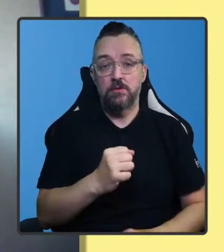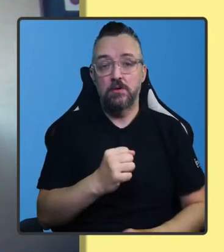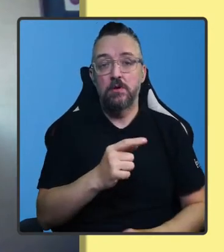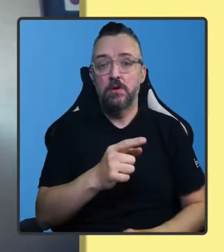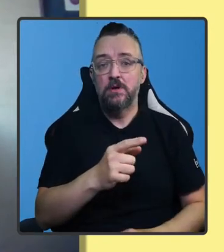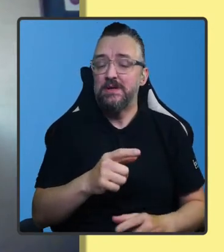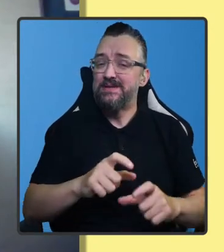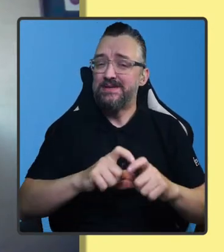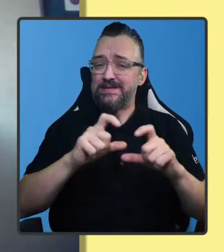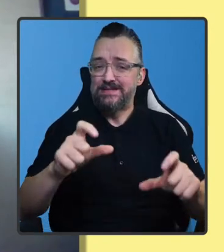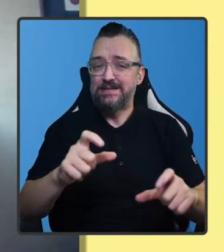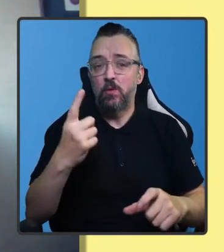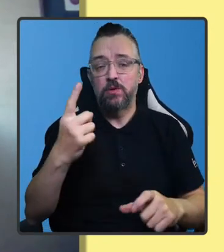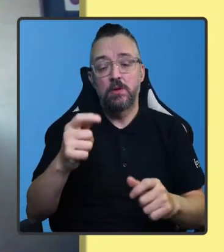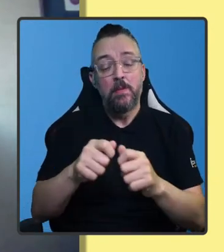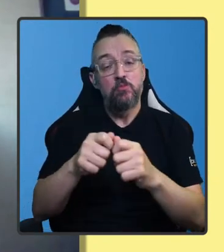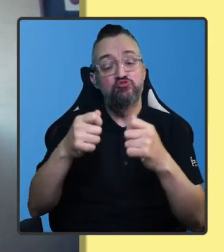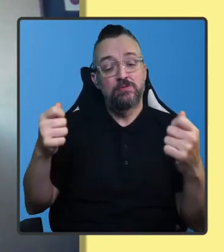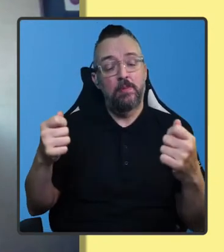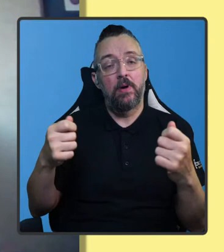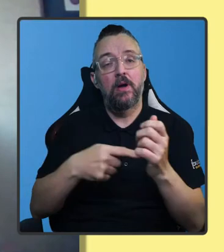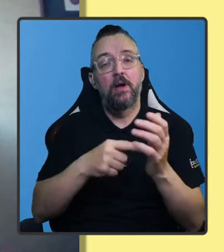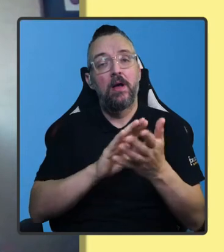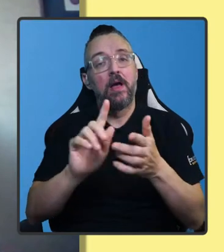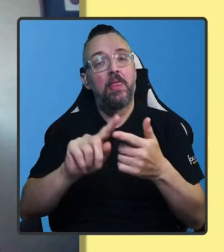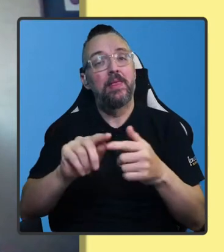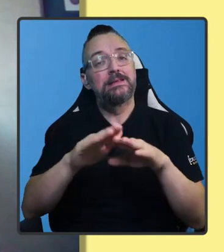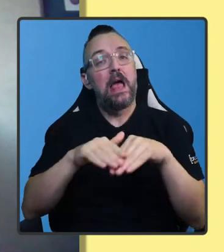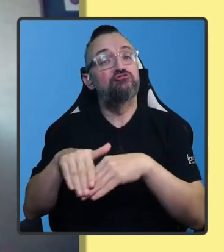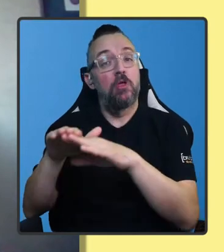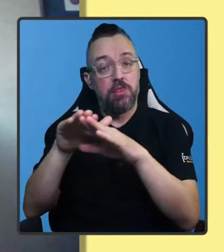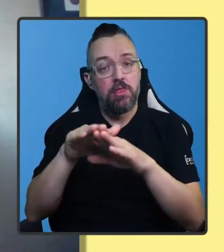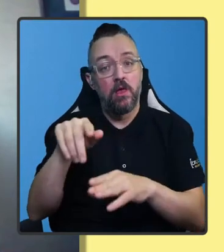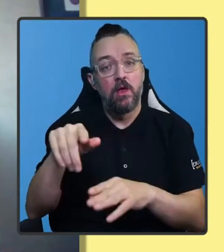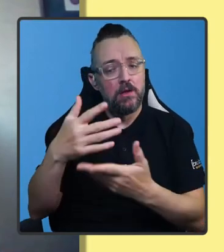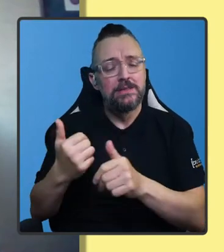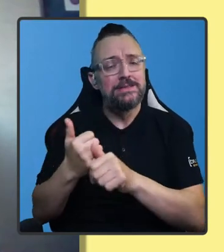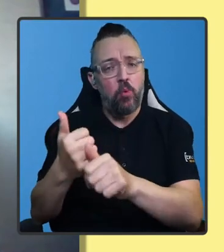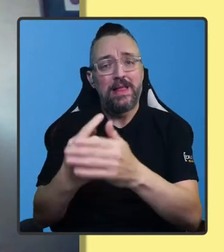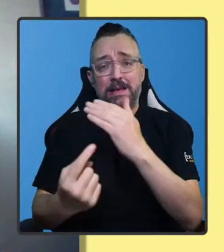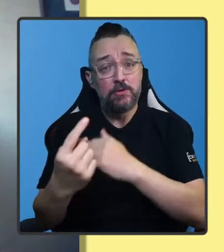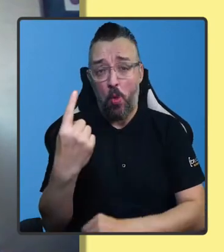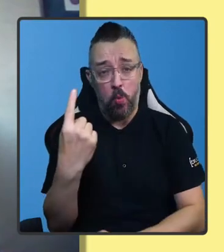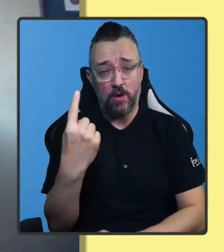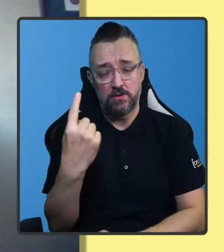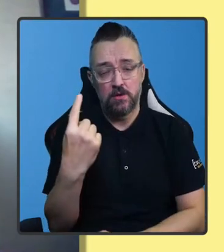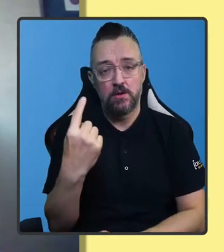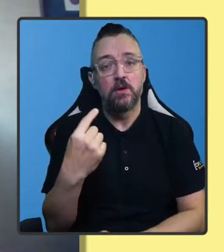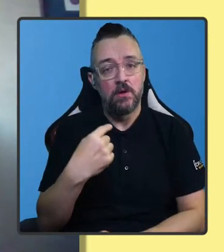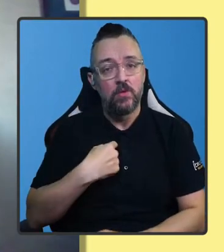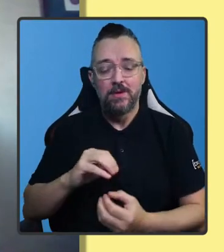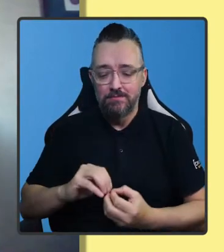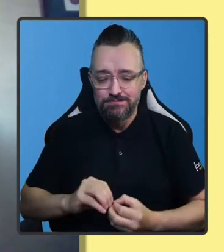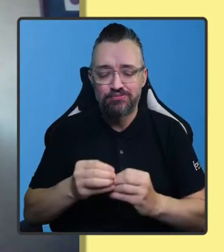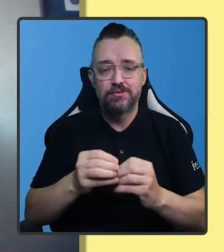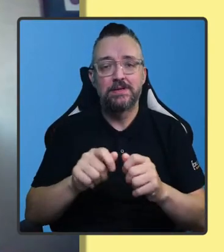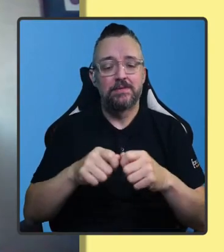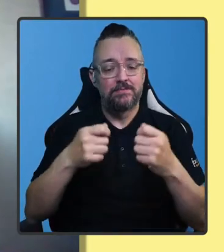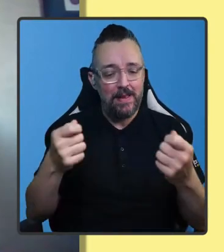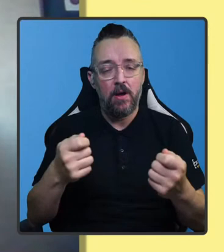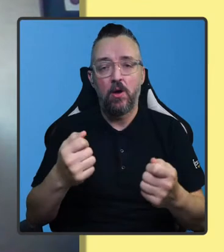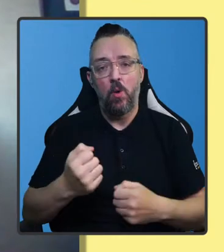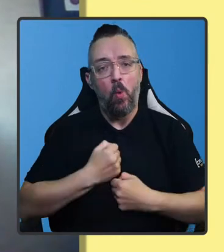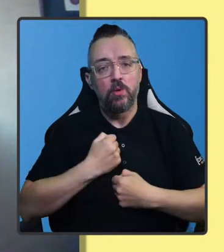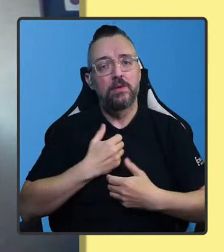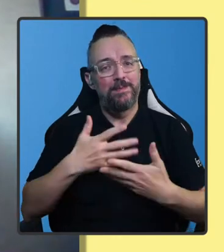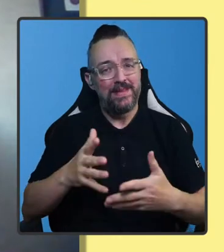the only newspaper in Scotland to support independence. And together we produced, printed and distributed our own newspaper to